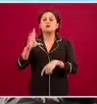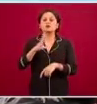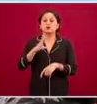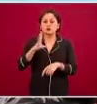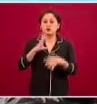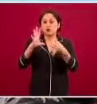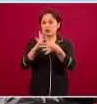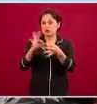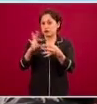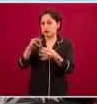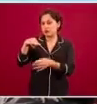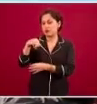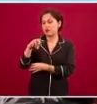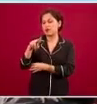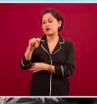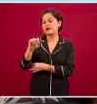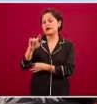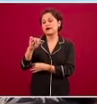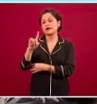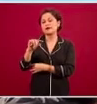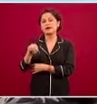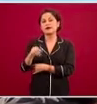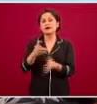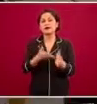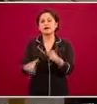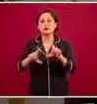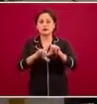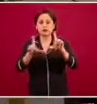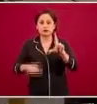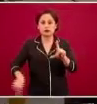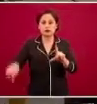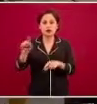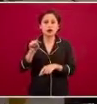be very constant.